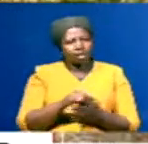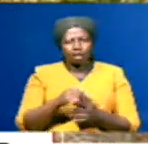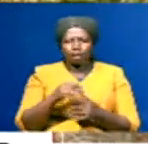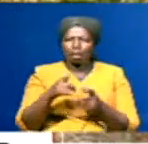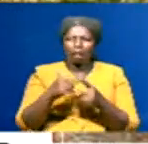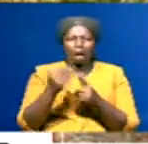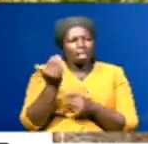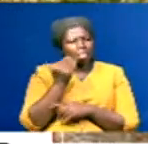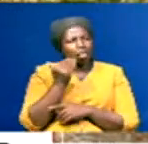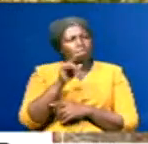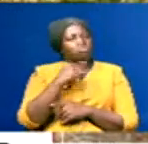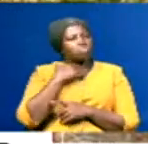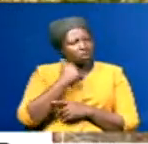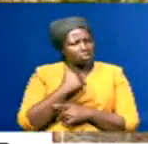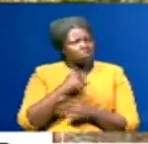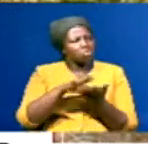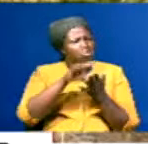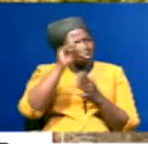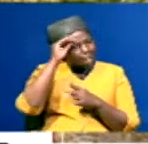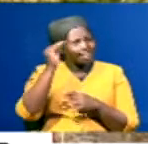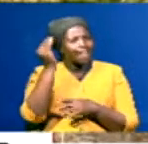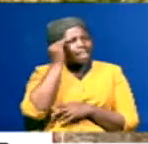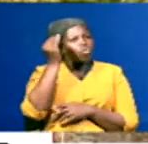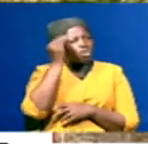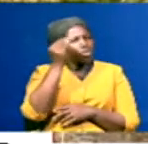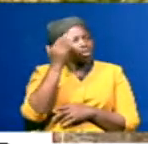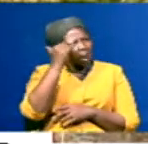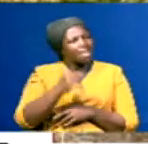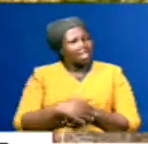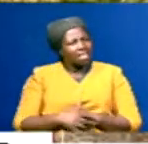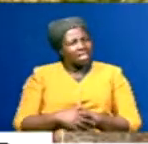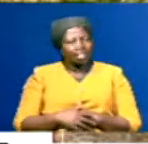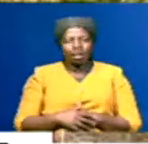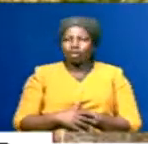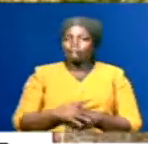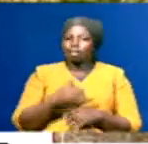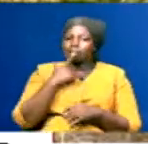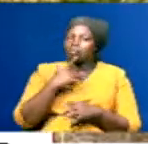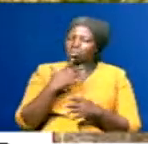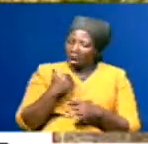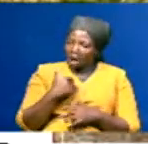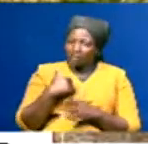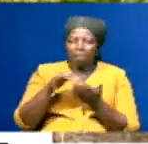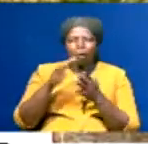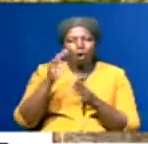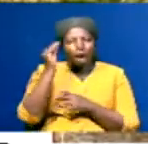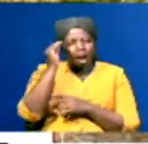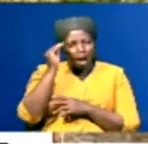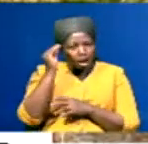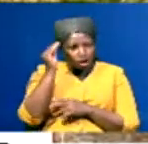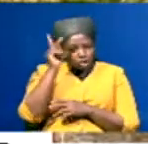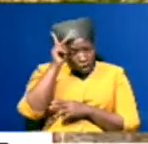education? To have more knowledge and to learn education like you